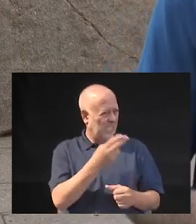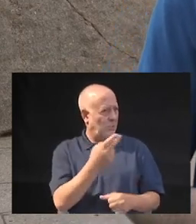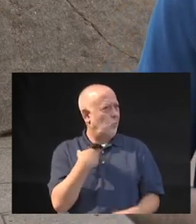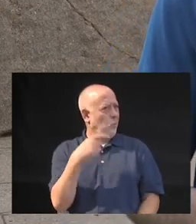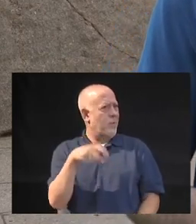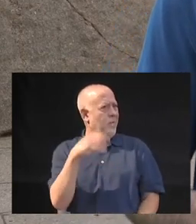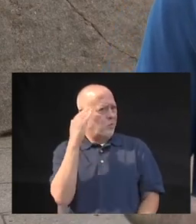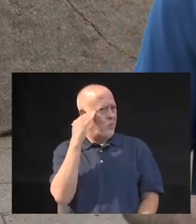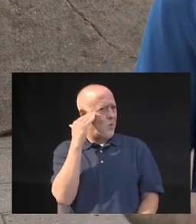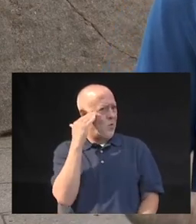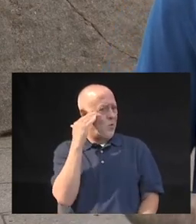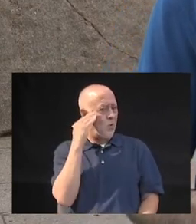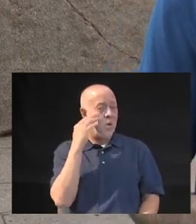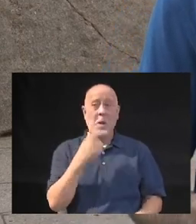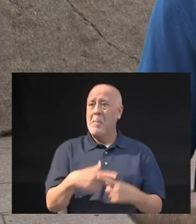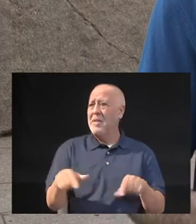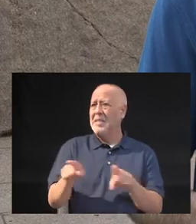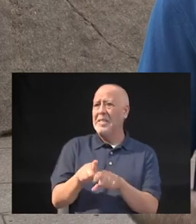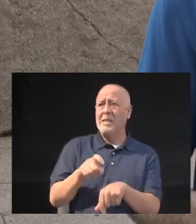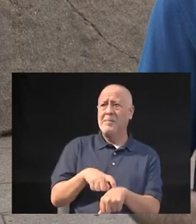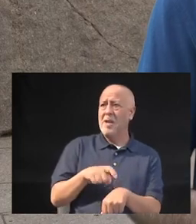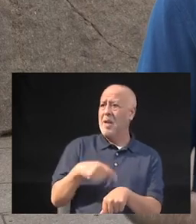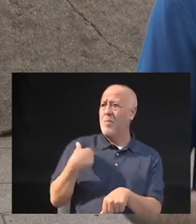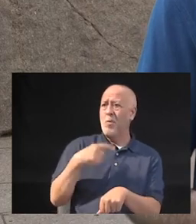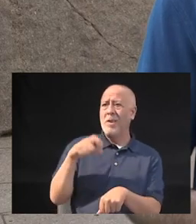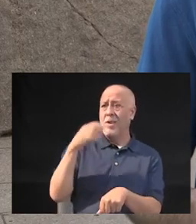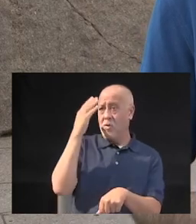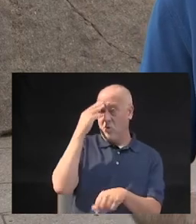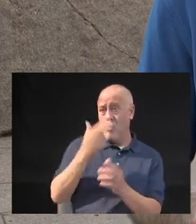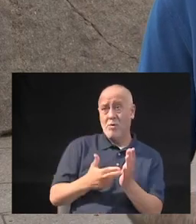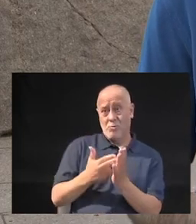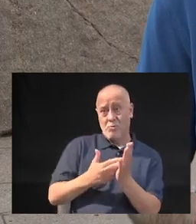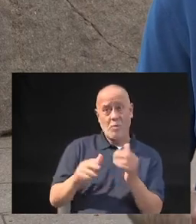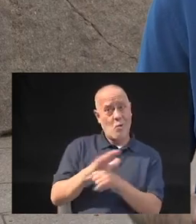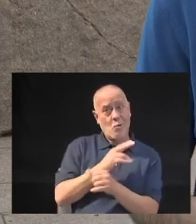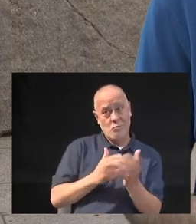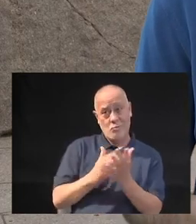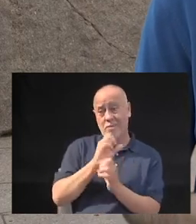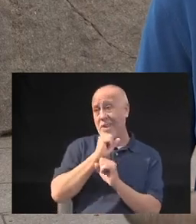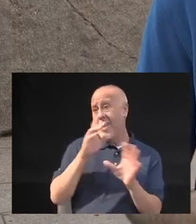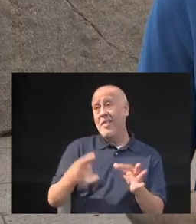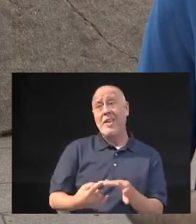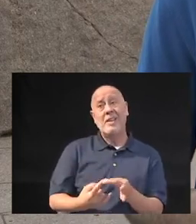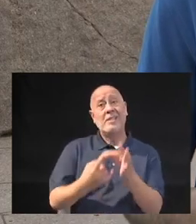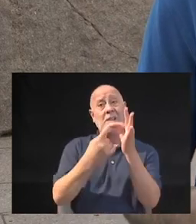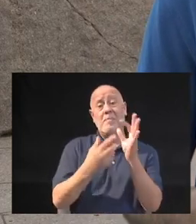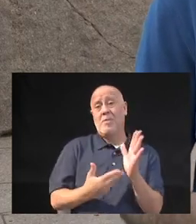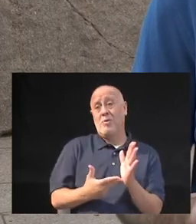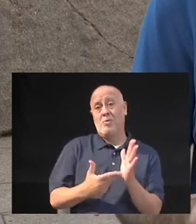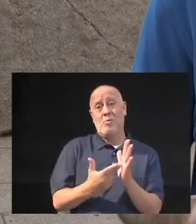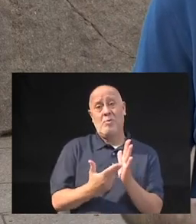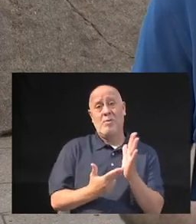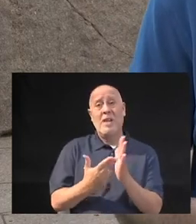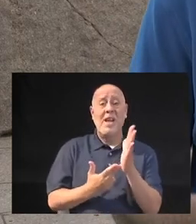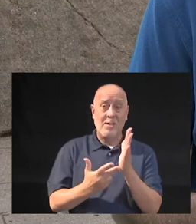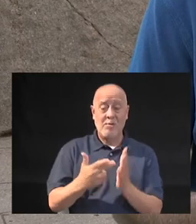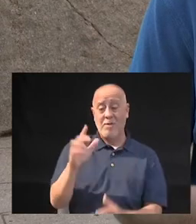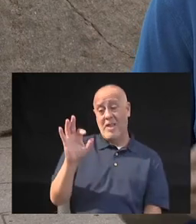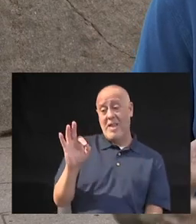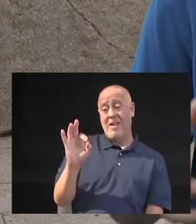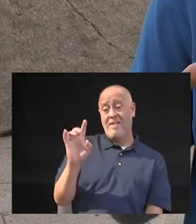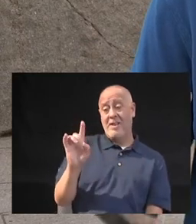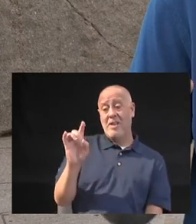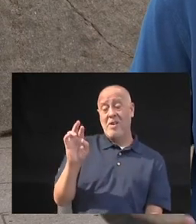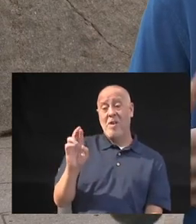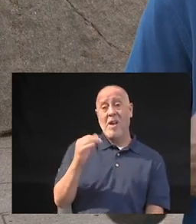know. But at the same time, we need to know the truth, the whole truth, and nothing but the truth. And the truth is, FDR was